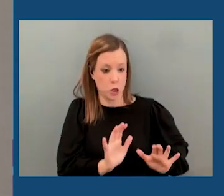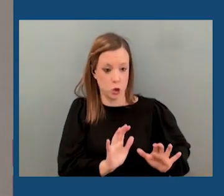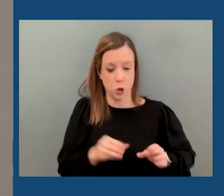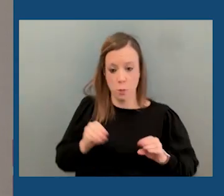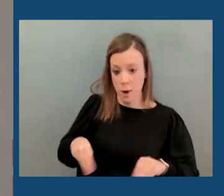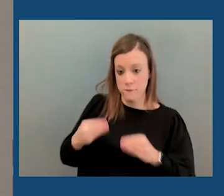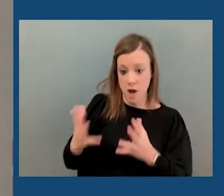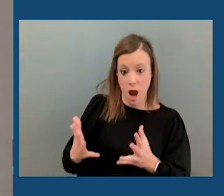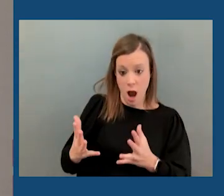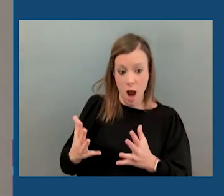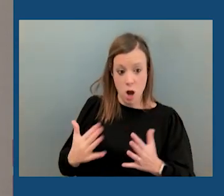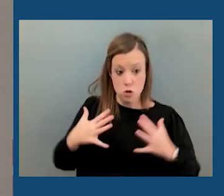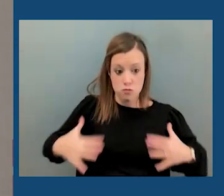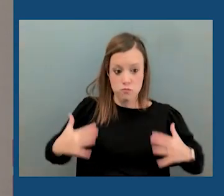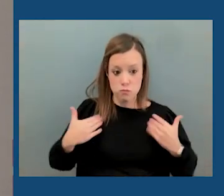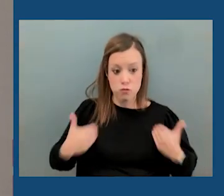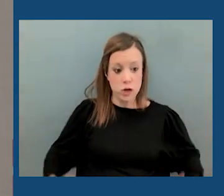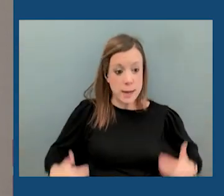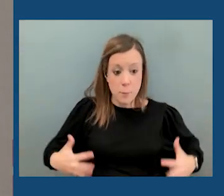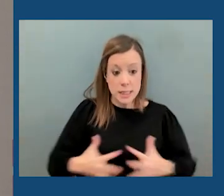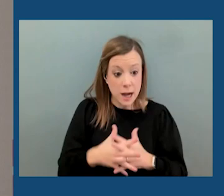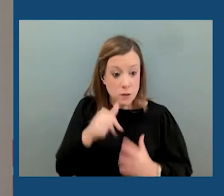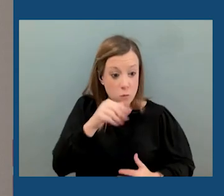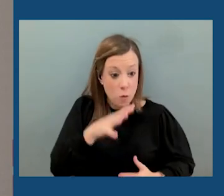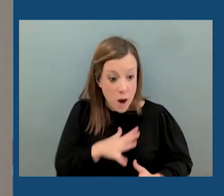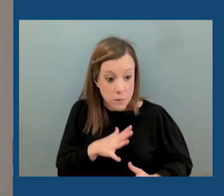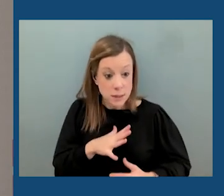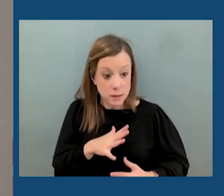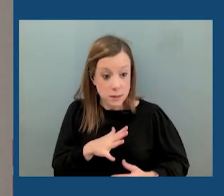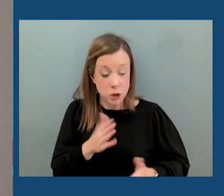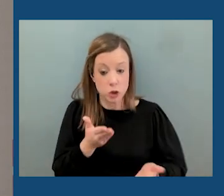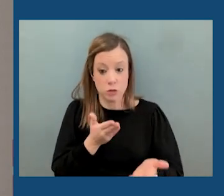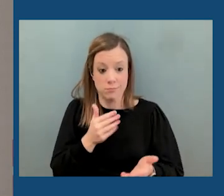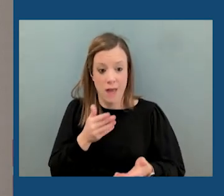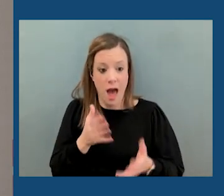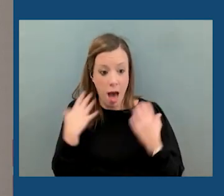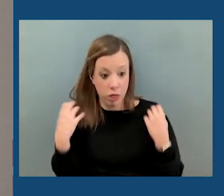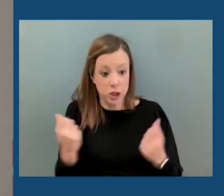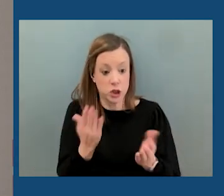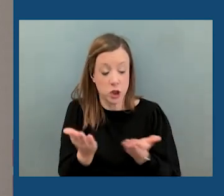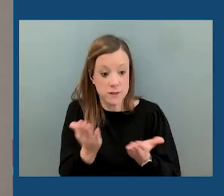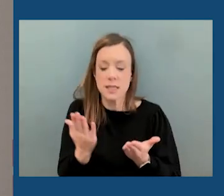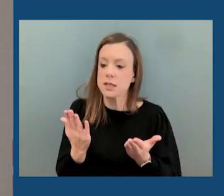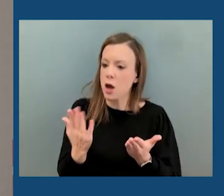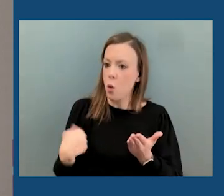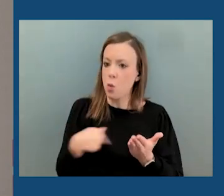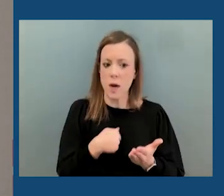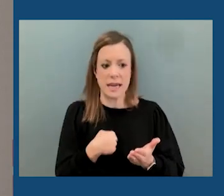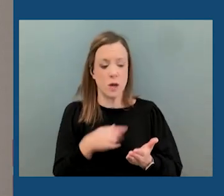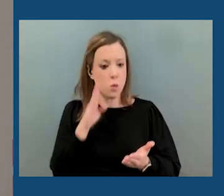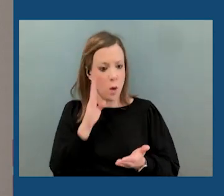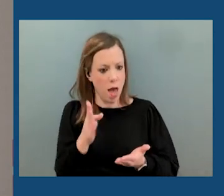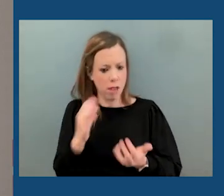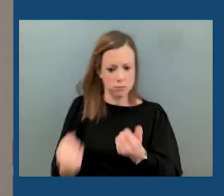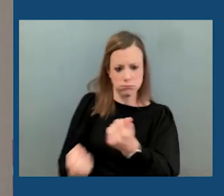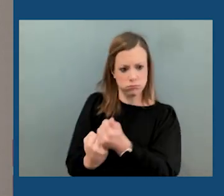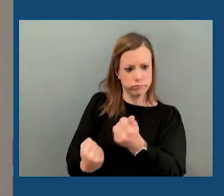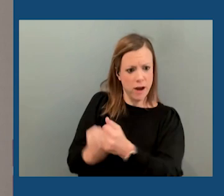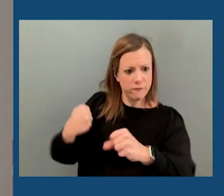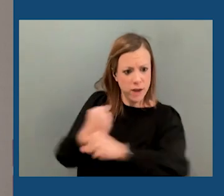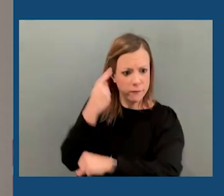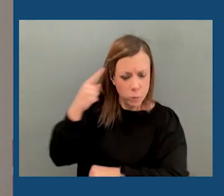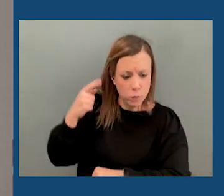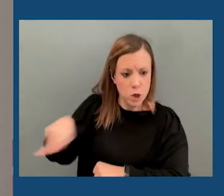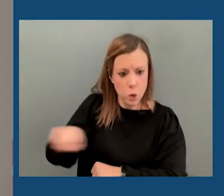will continue to stand on the forefront with you and push. You heard the governor talking about the resources.